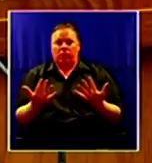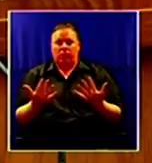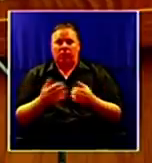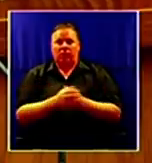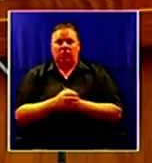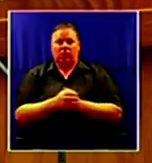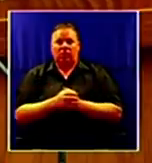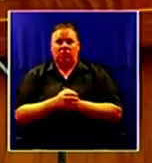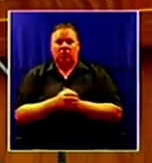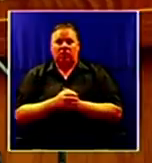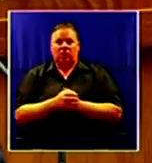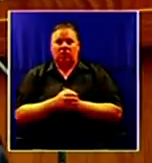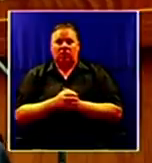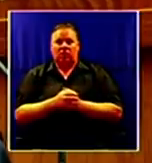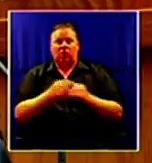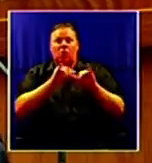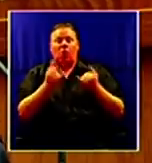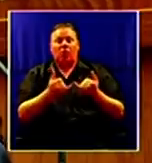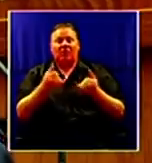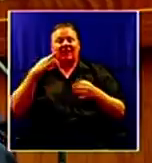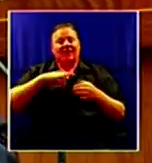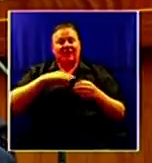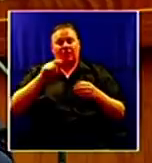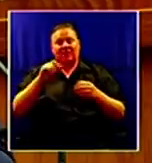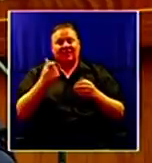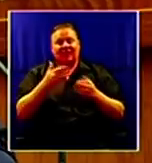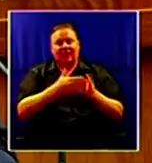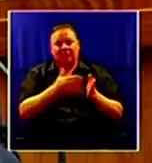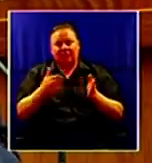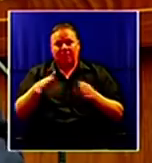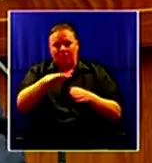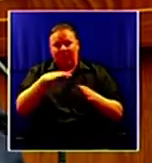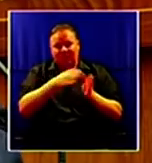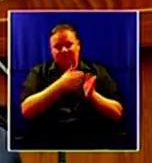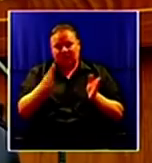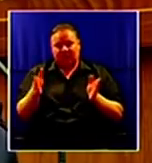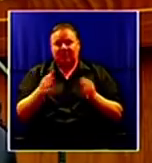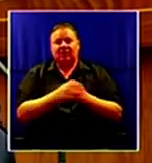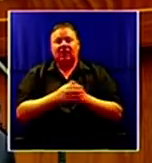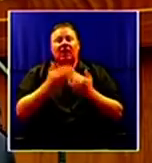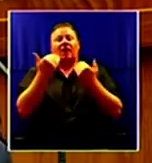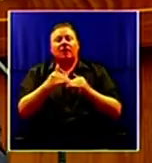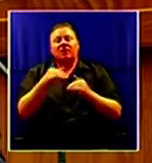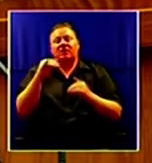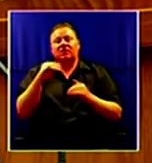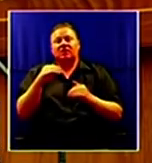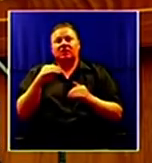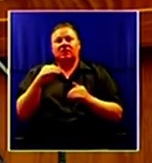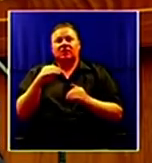of the corporate income tax base by limiting interest deductions and assessed